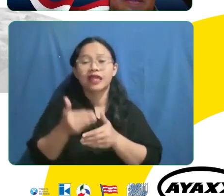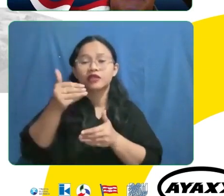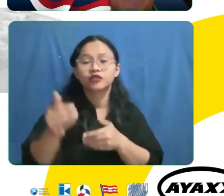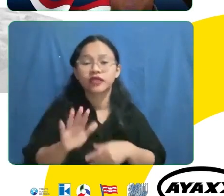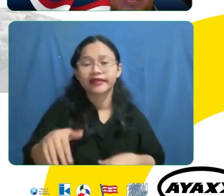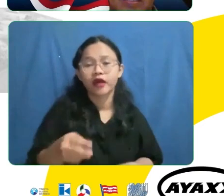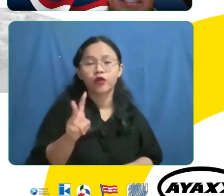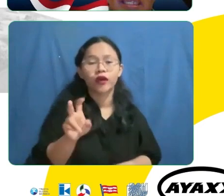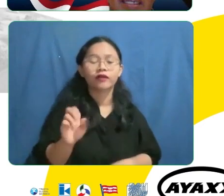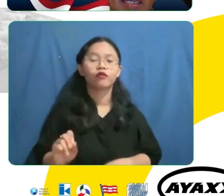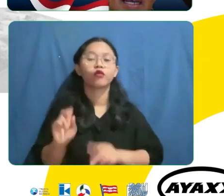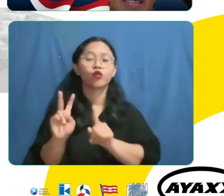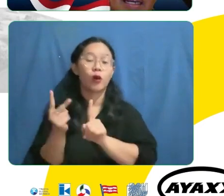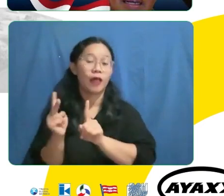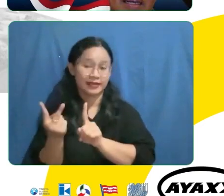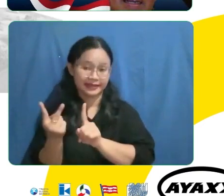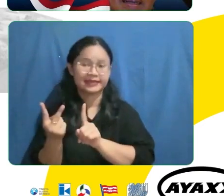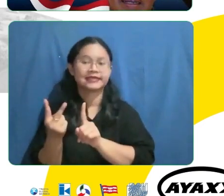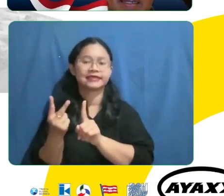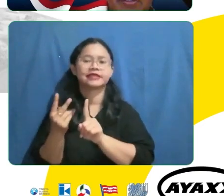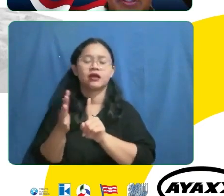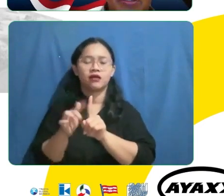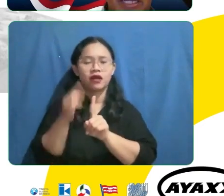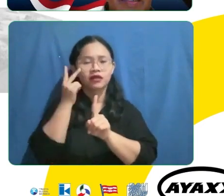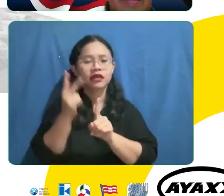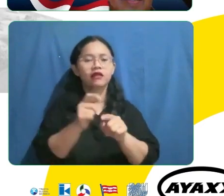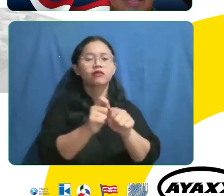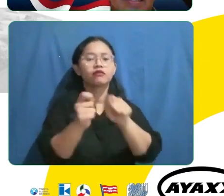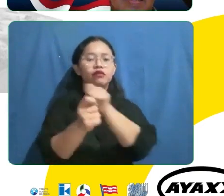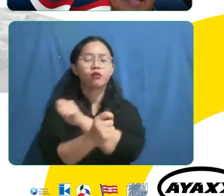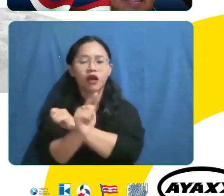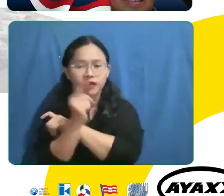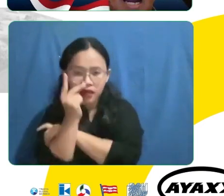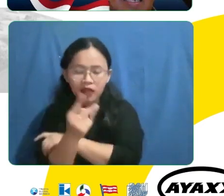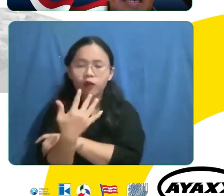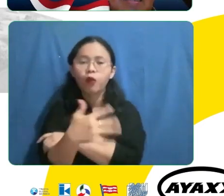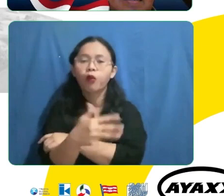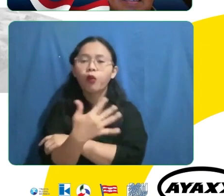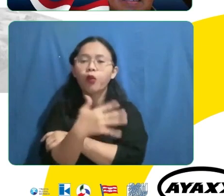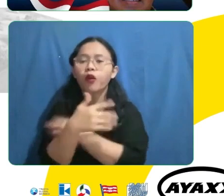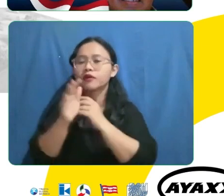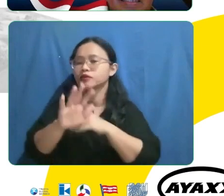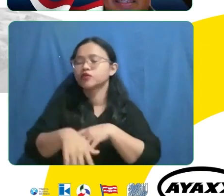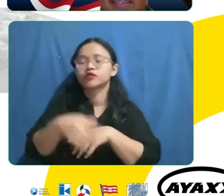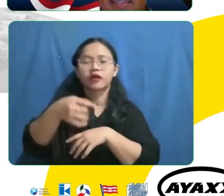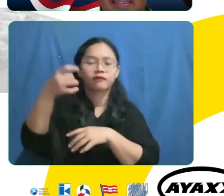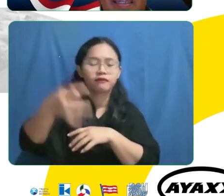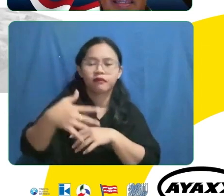if worse, yeah, it showed that the color is